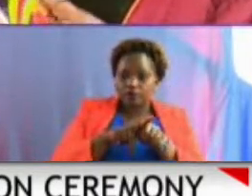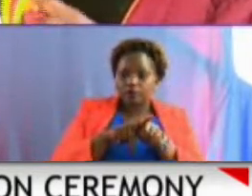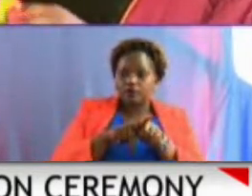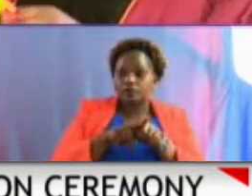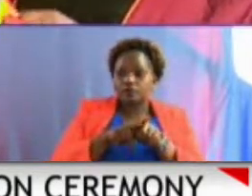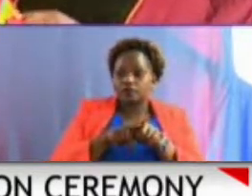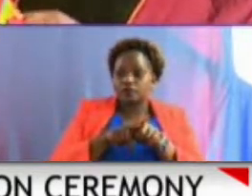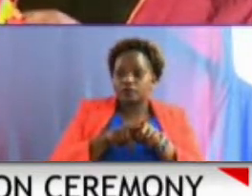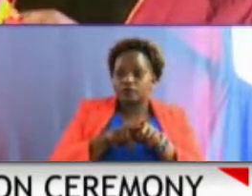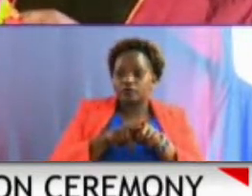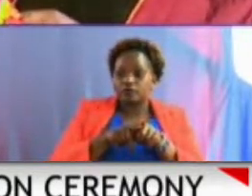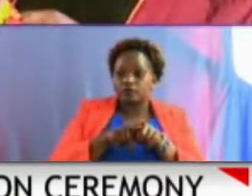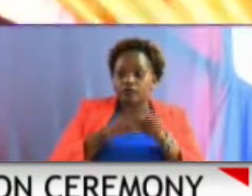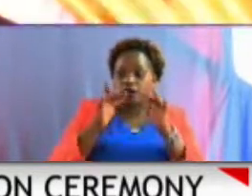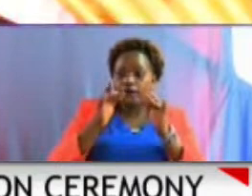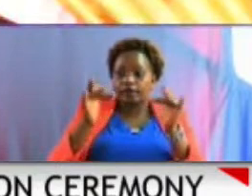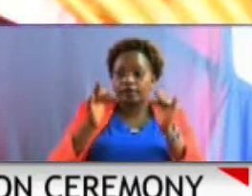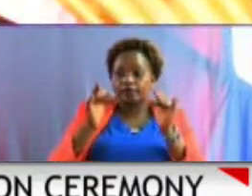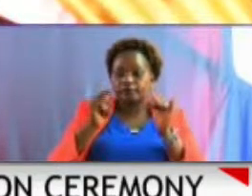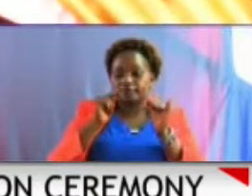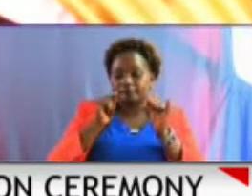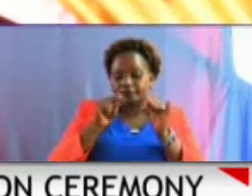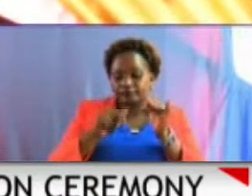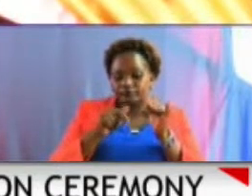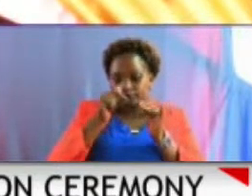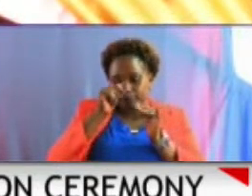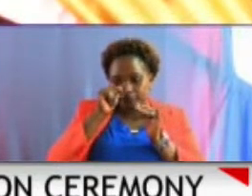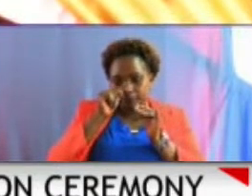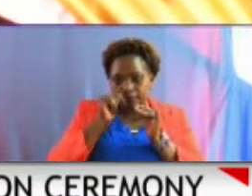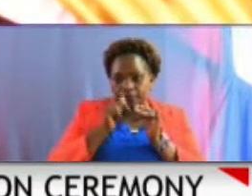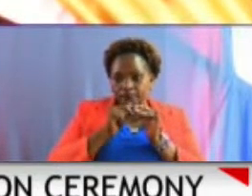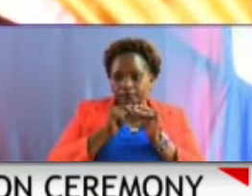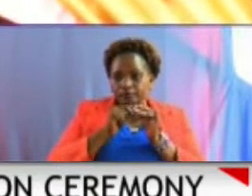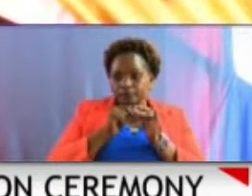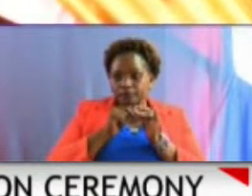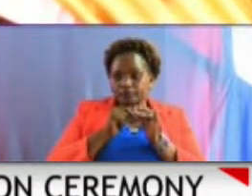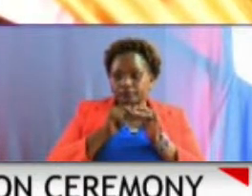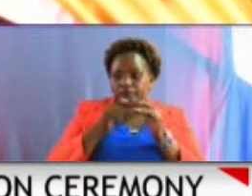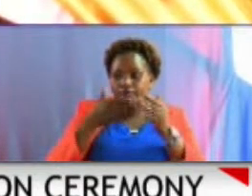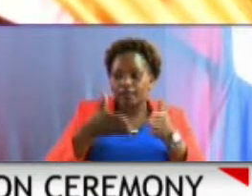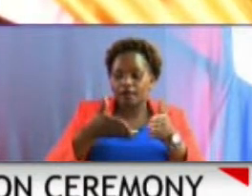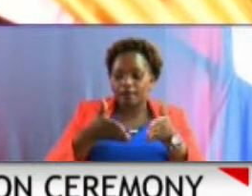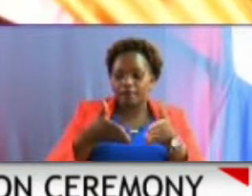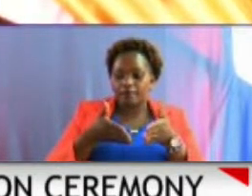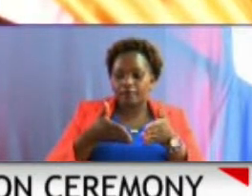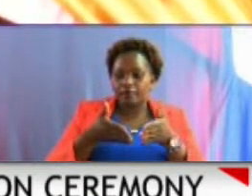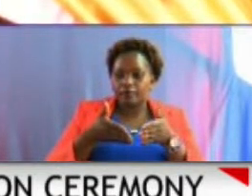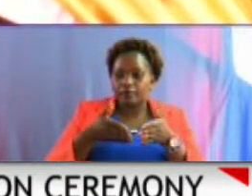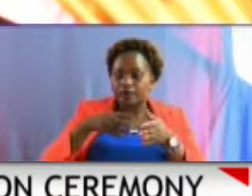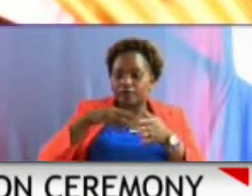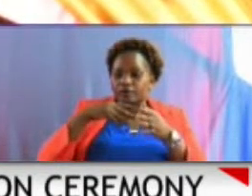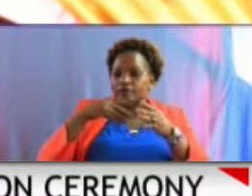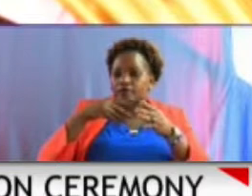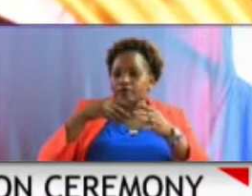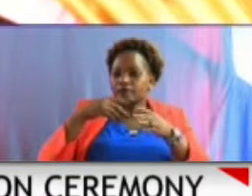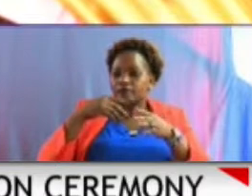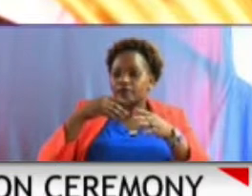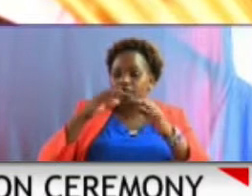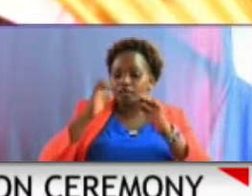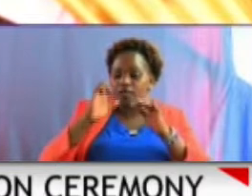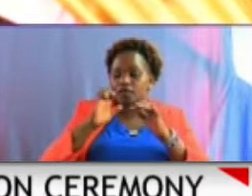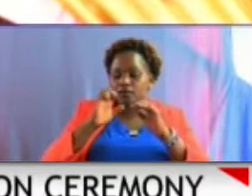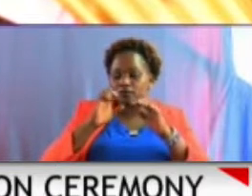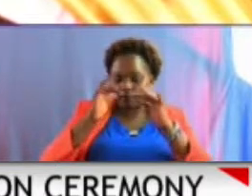administering online examinations. At present, e-teaching and